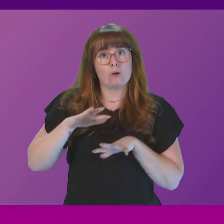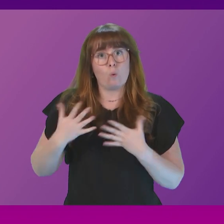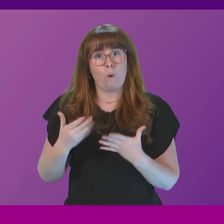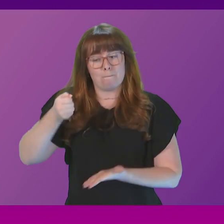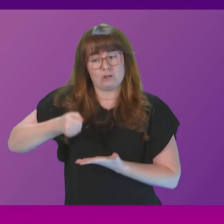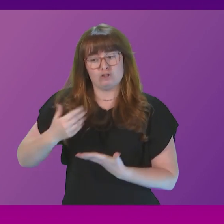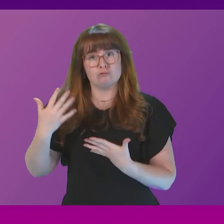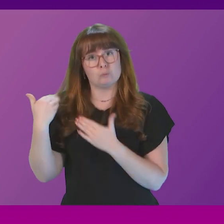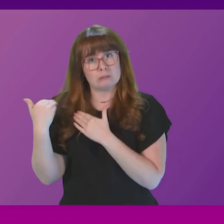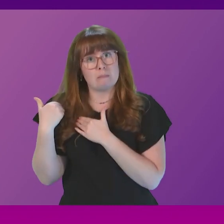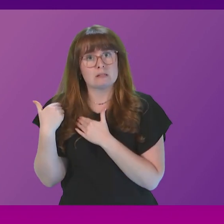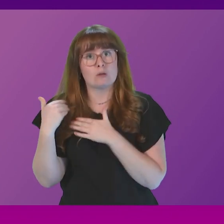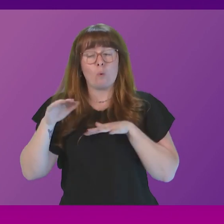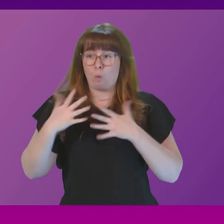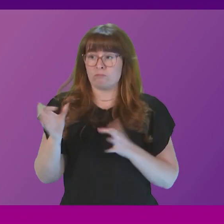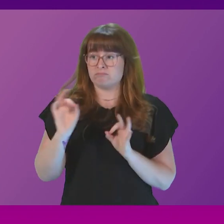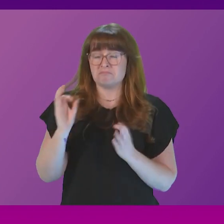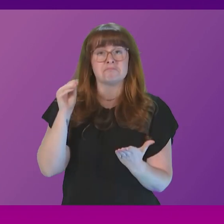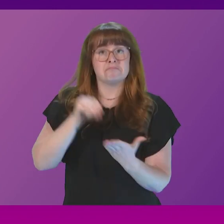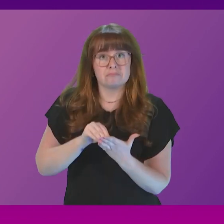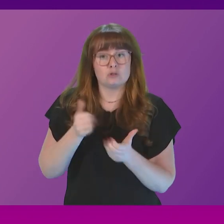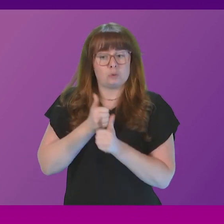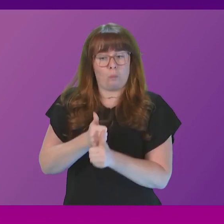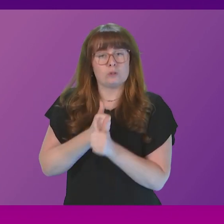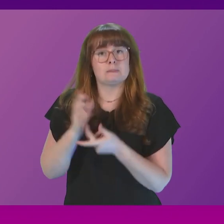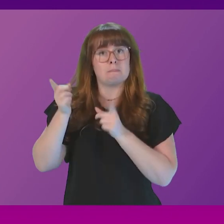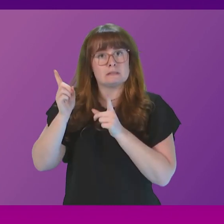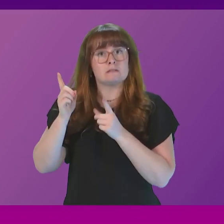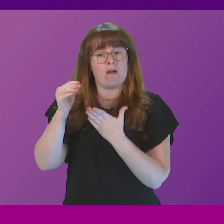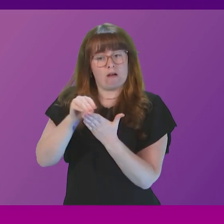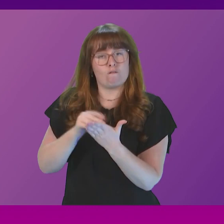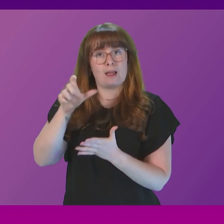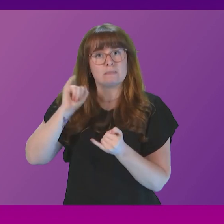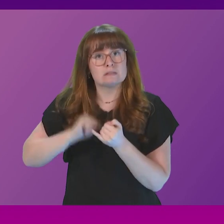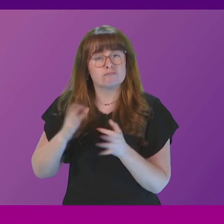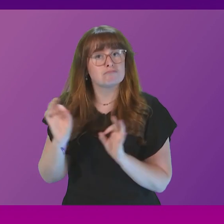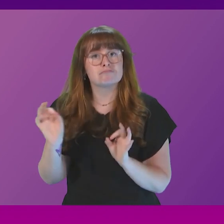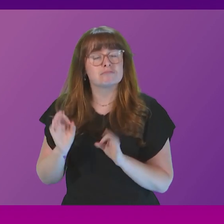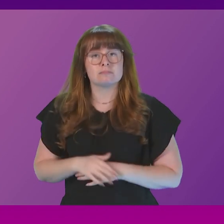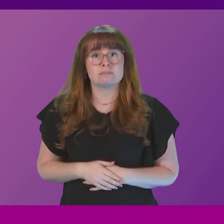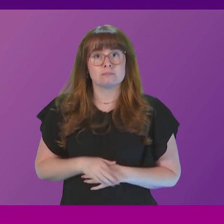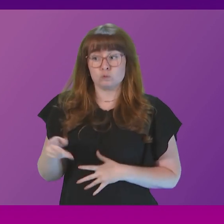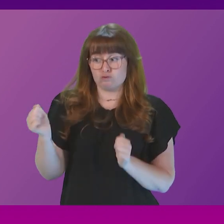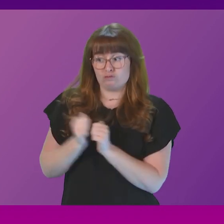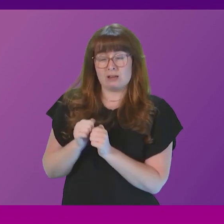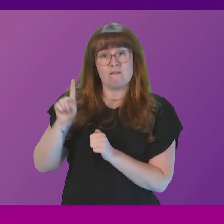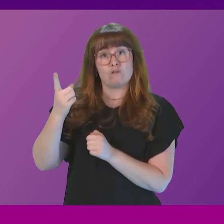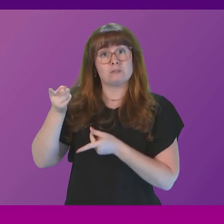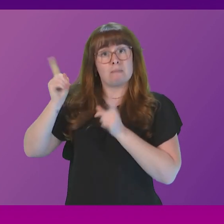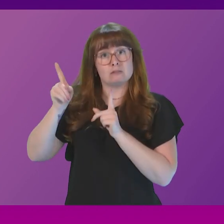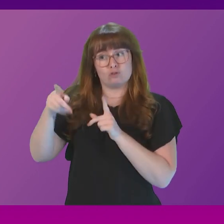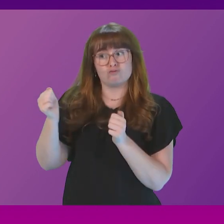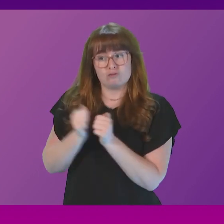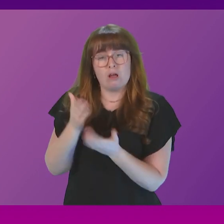budget responsibility, nor does it appear in any of the supporting ministers for that Cabinet Secretary. Do you agree, First Minister, that it's quite